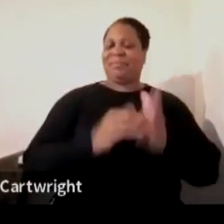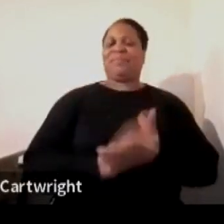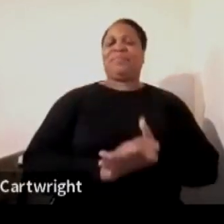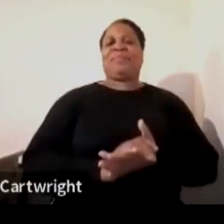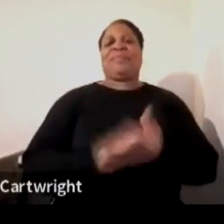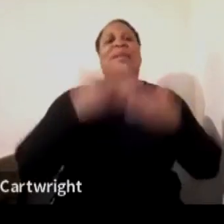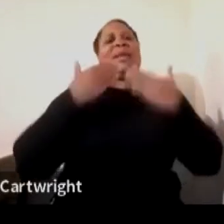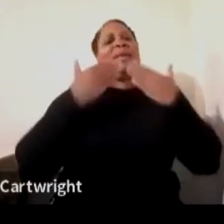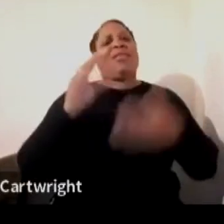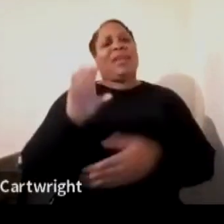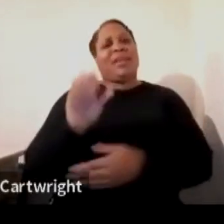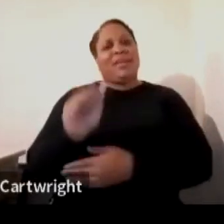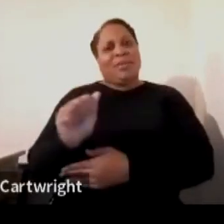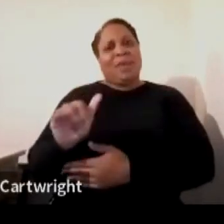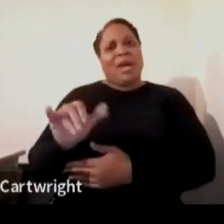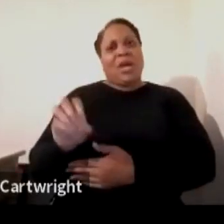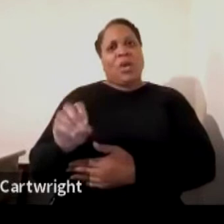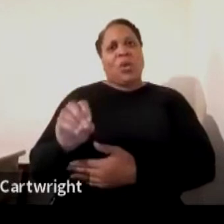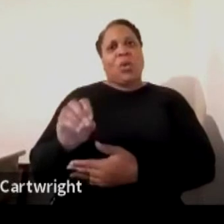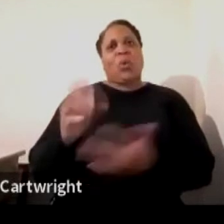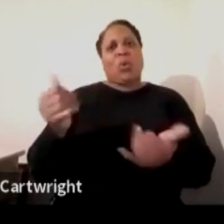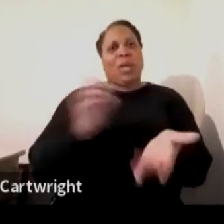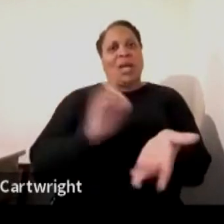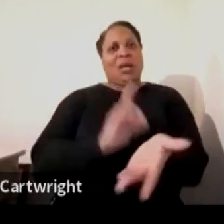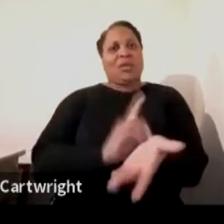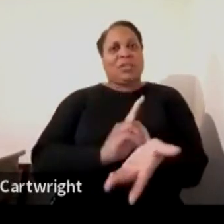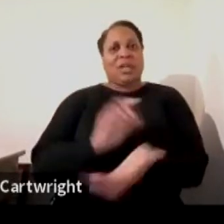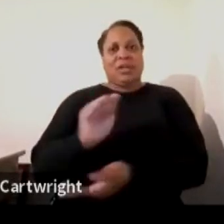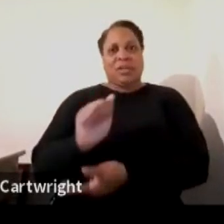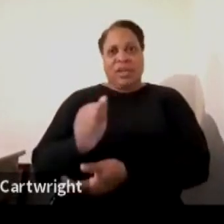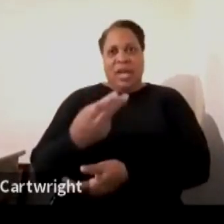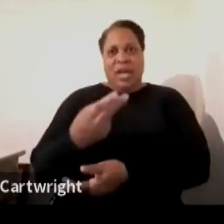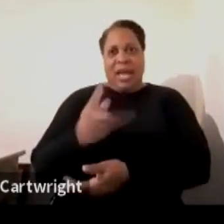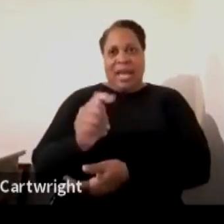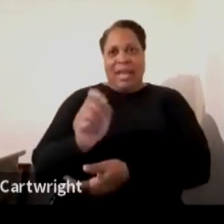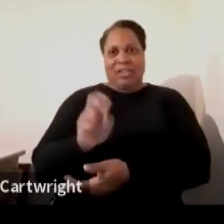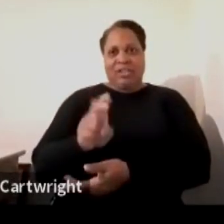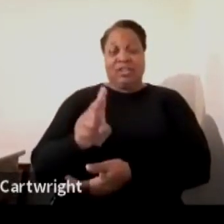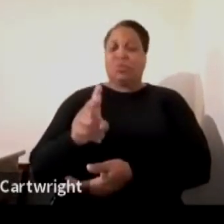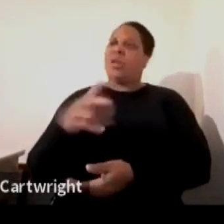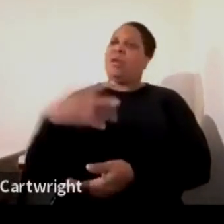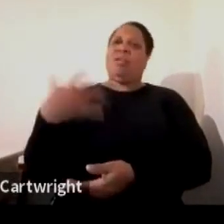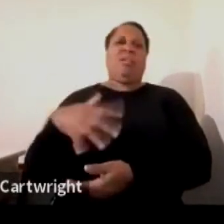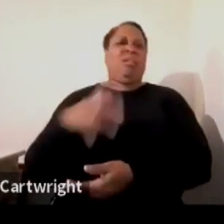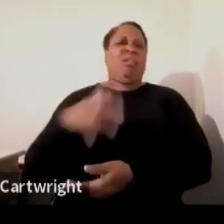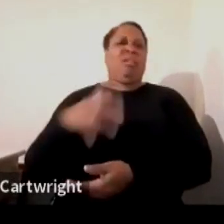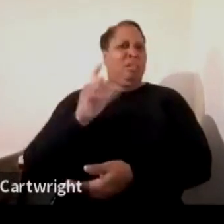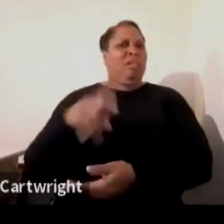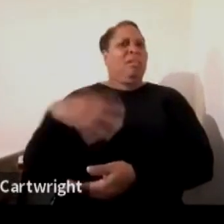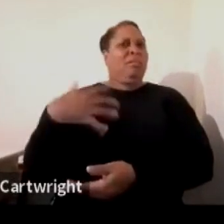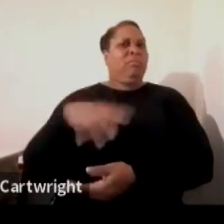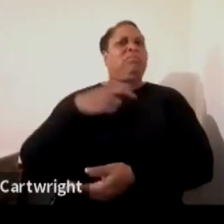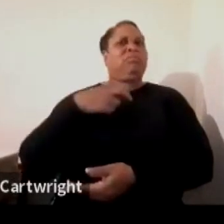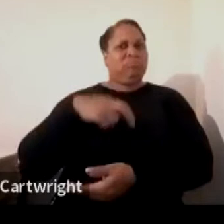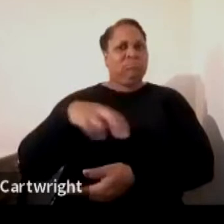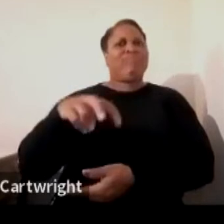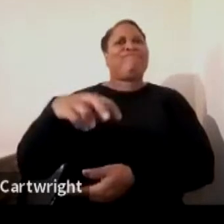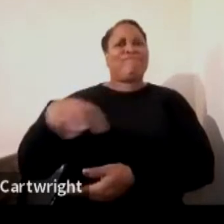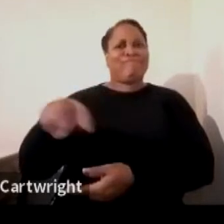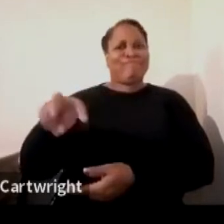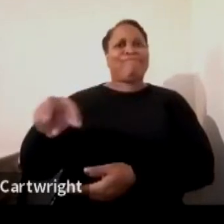Ashton? Well, I must say, what a journey it's been. And I must say also